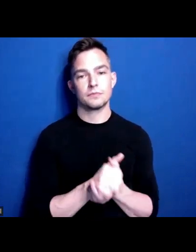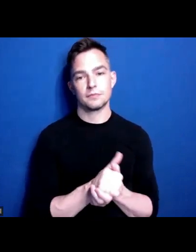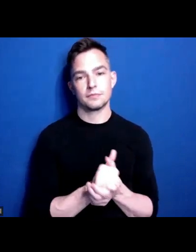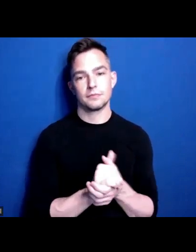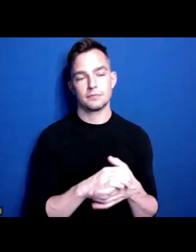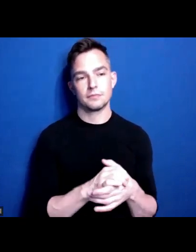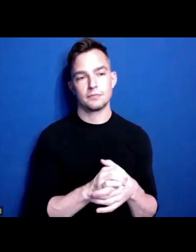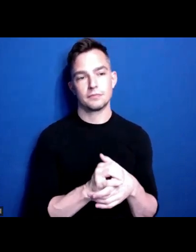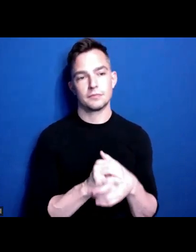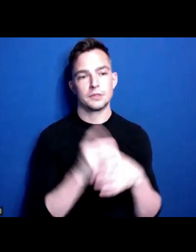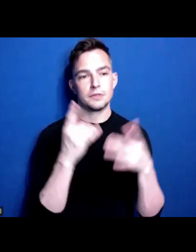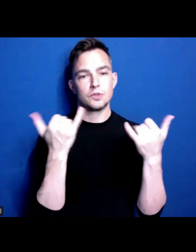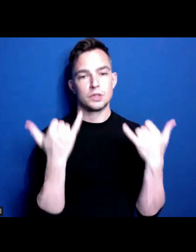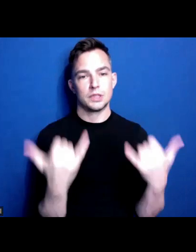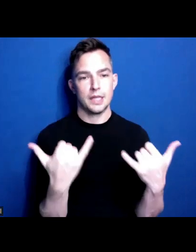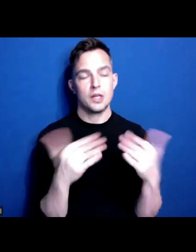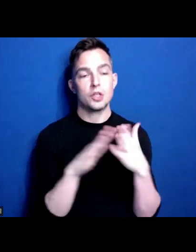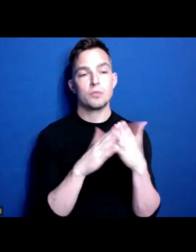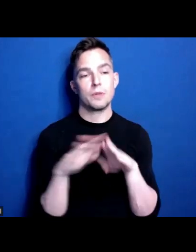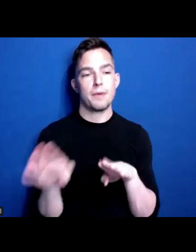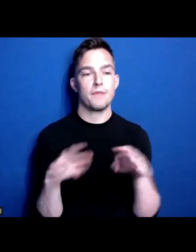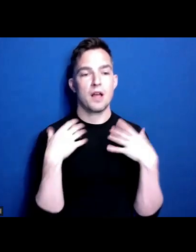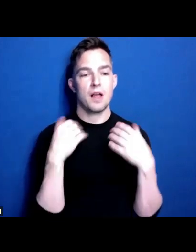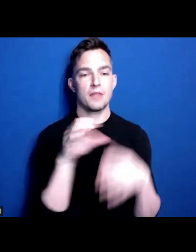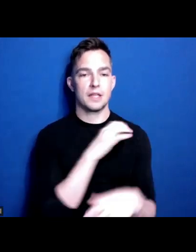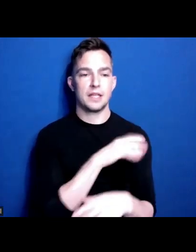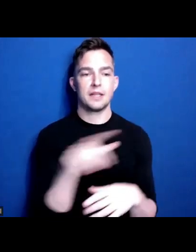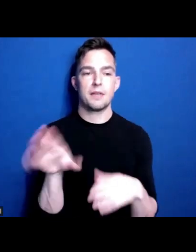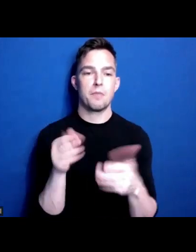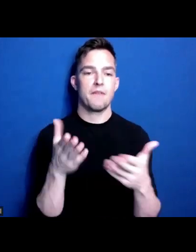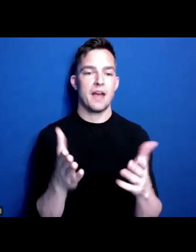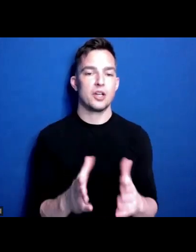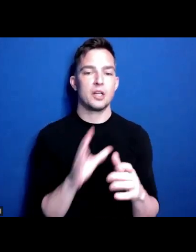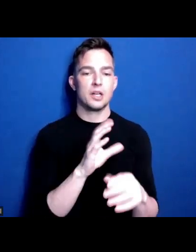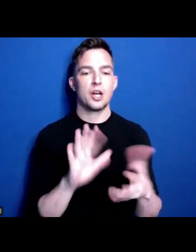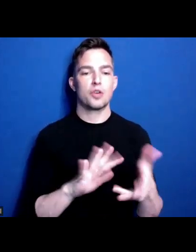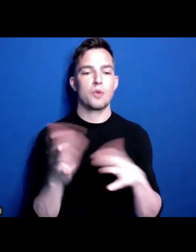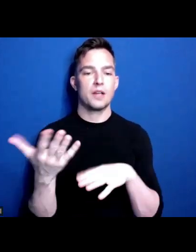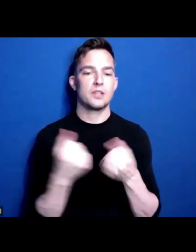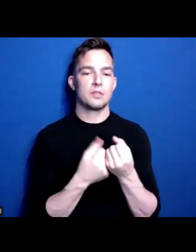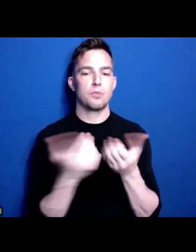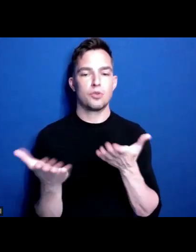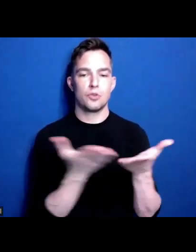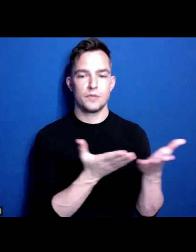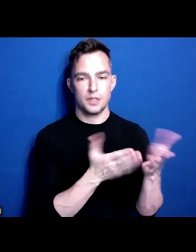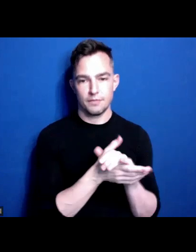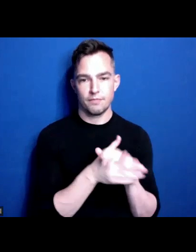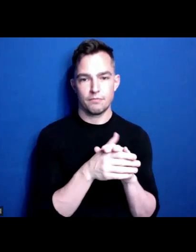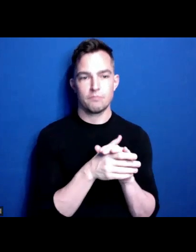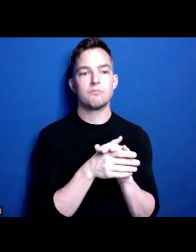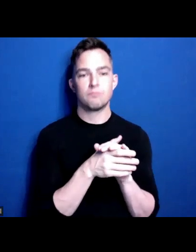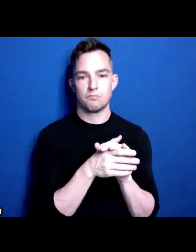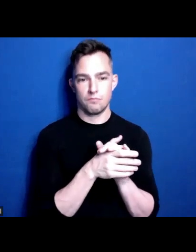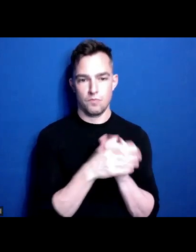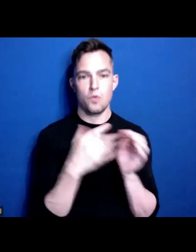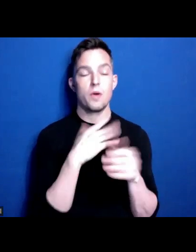And so today, community behavioral health clinics are providers of crisis support services. Not only do we provide